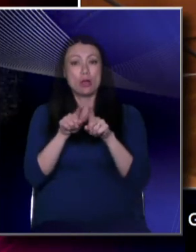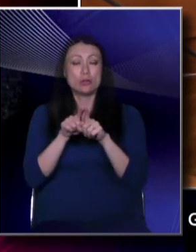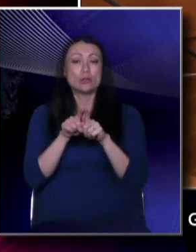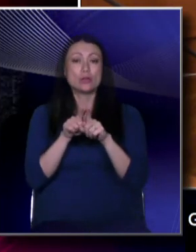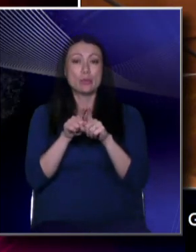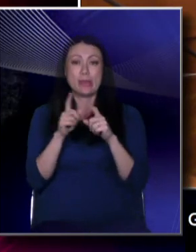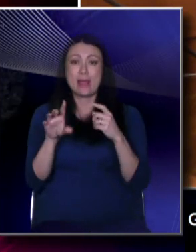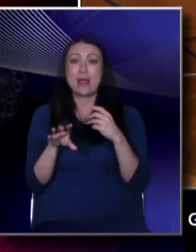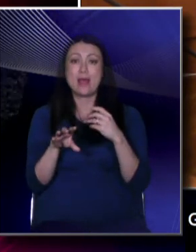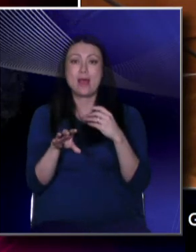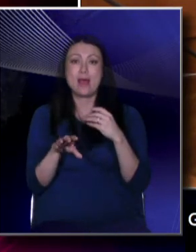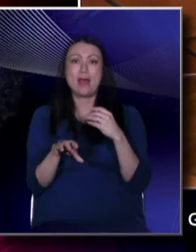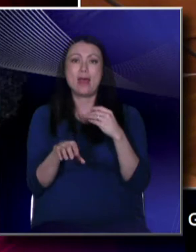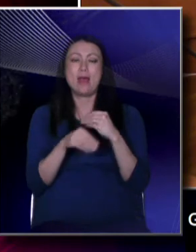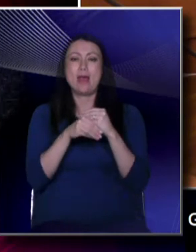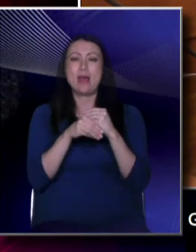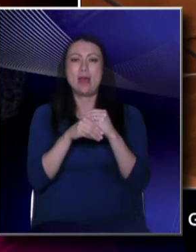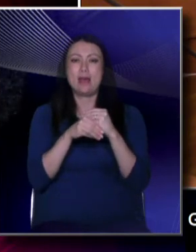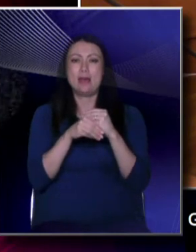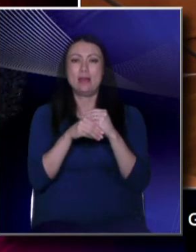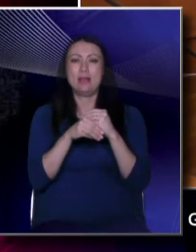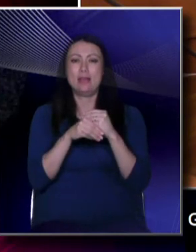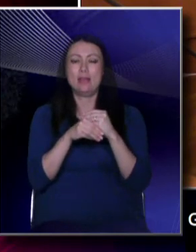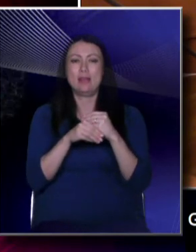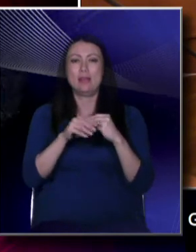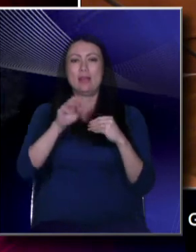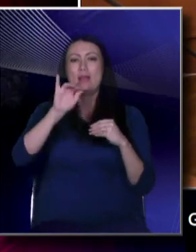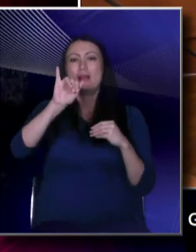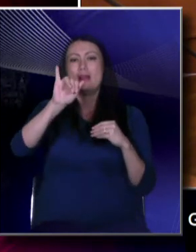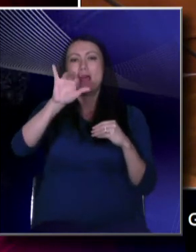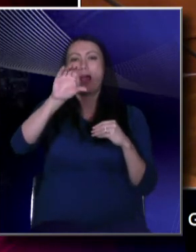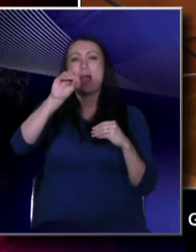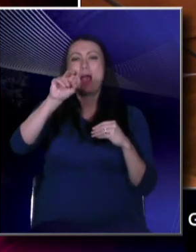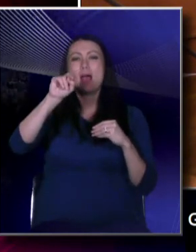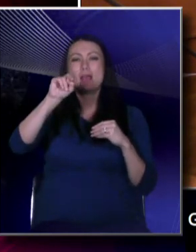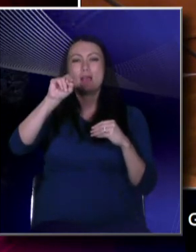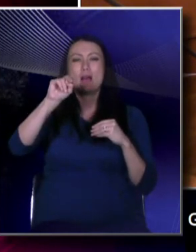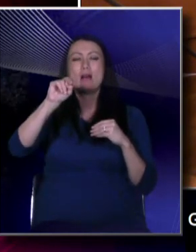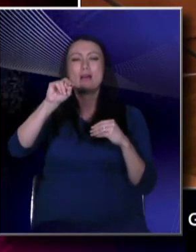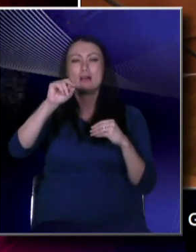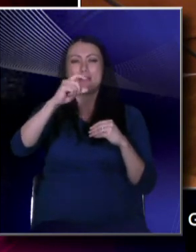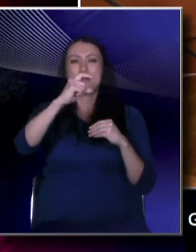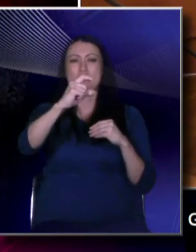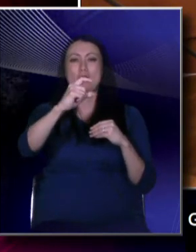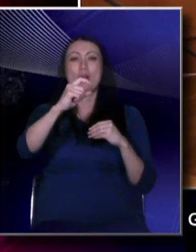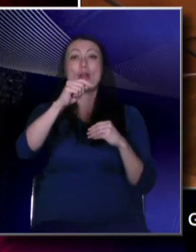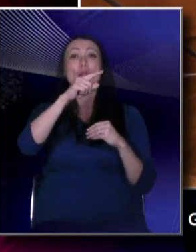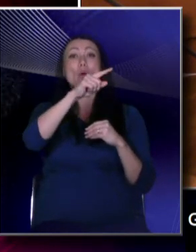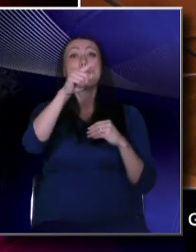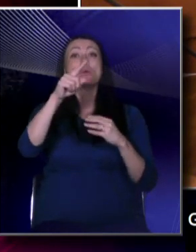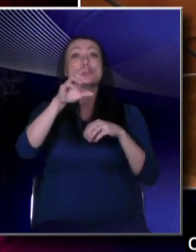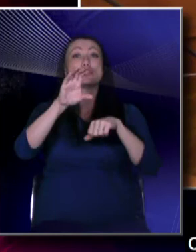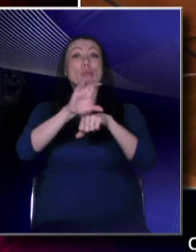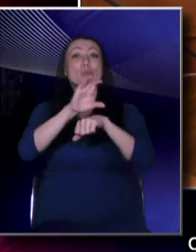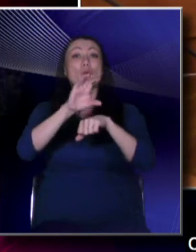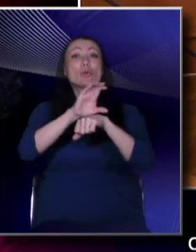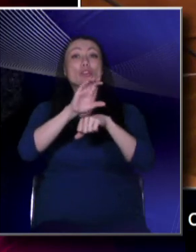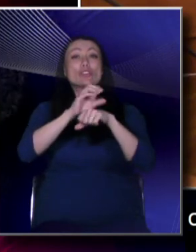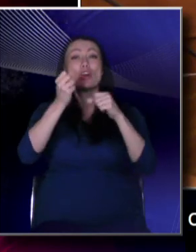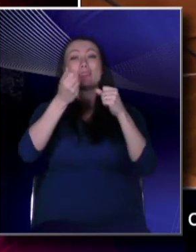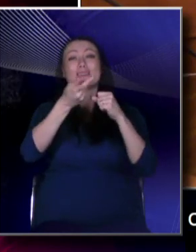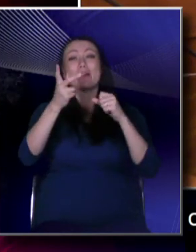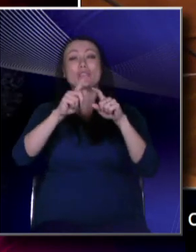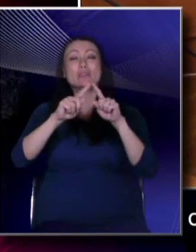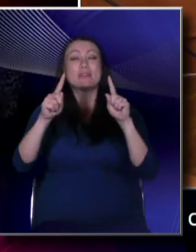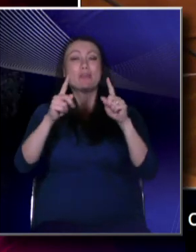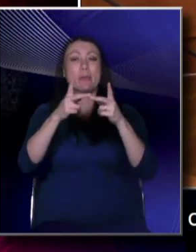a icon to the portal that is stationed at the computers that are stationed at several different locations around